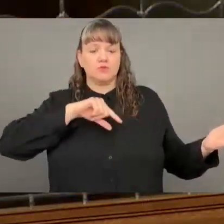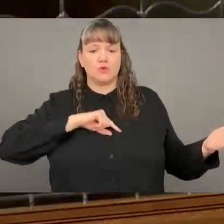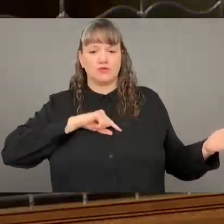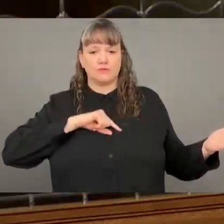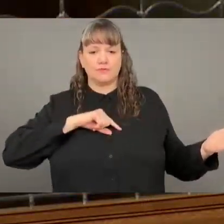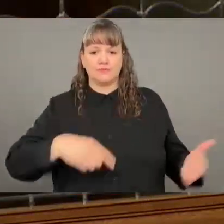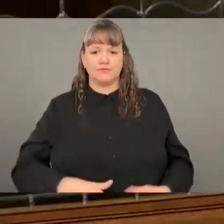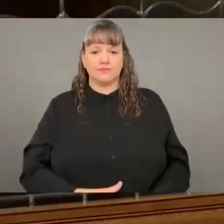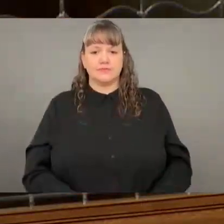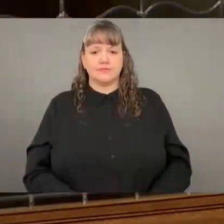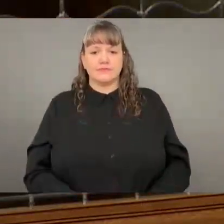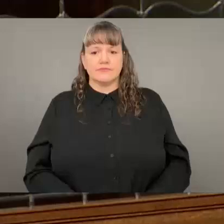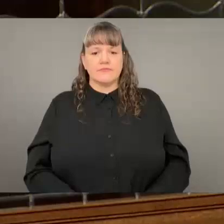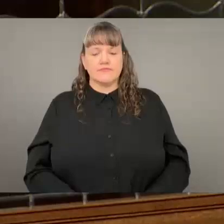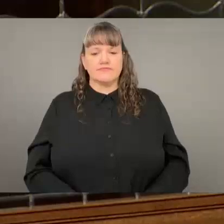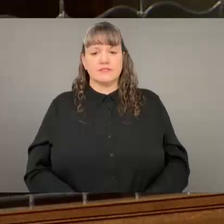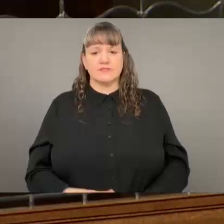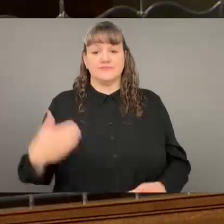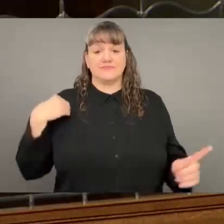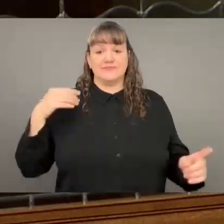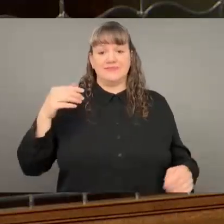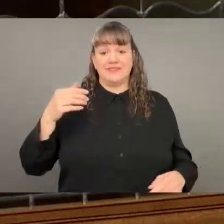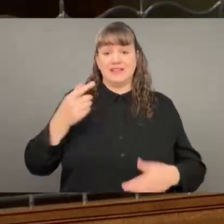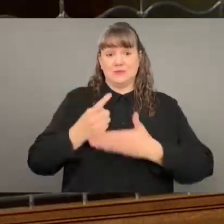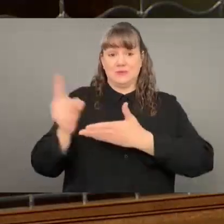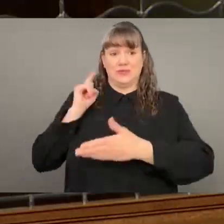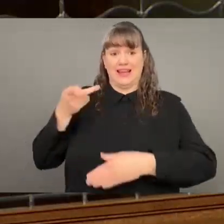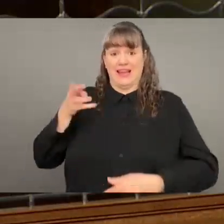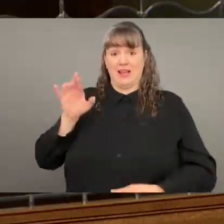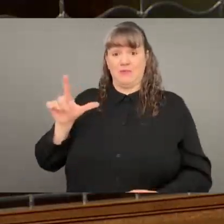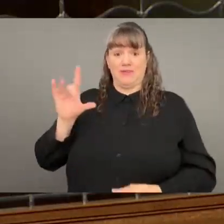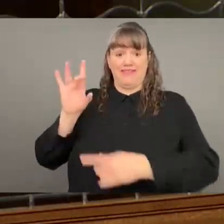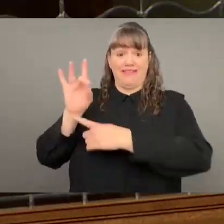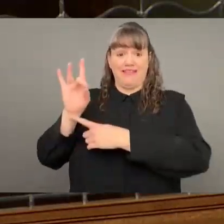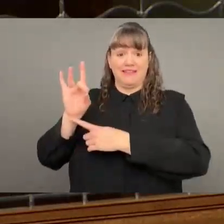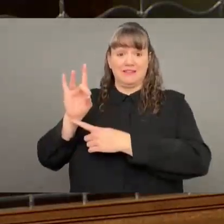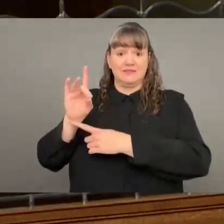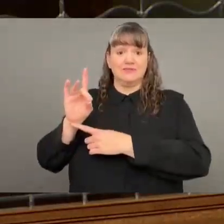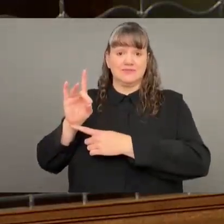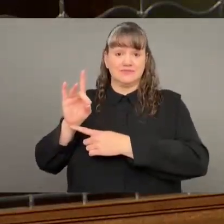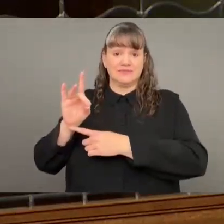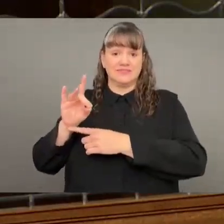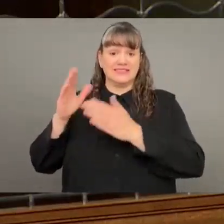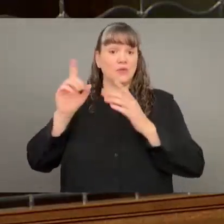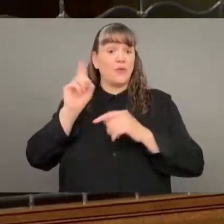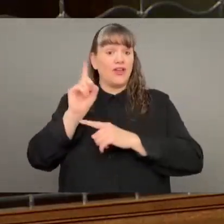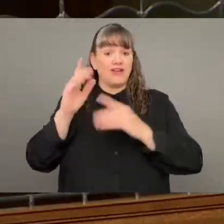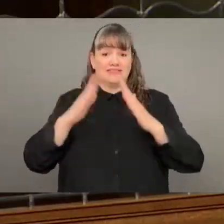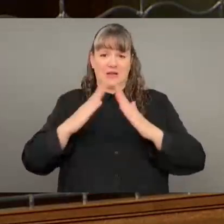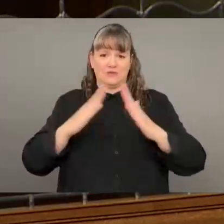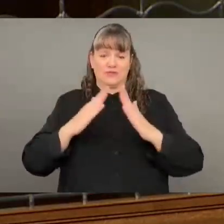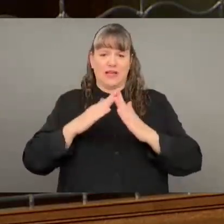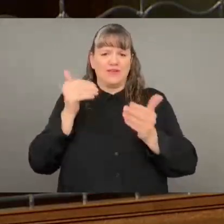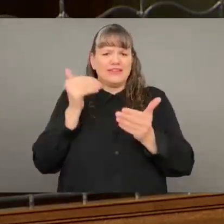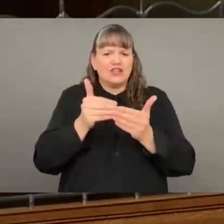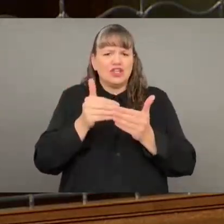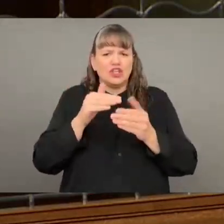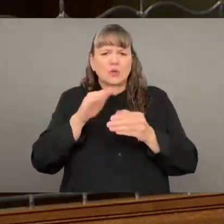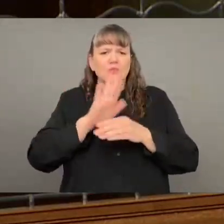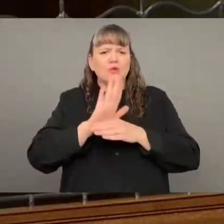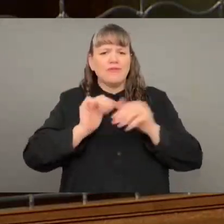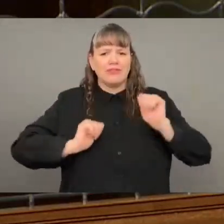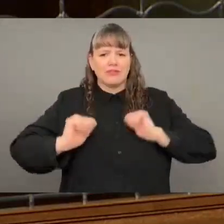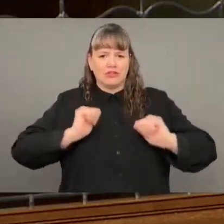in broad daylight behind the Odeon Theatre in downtown Victoria. The suspect is still at large. Police believe this was a